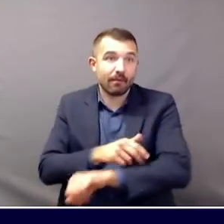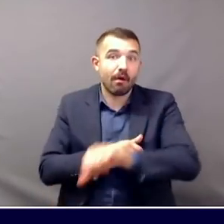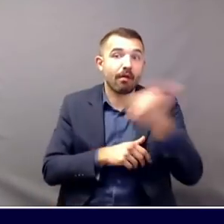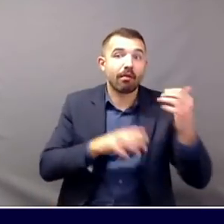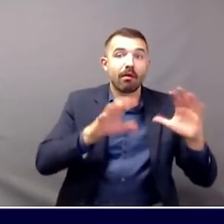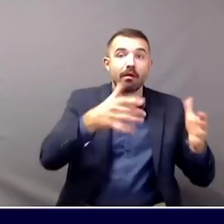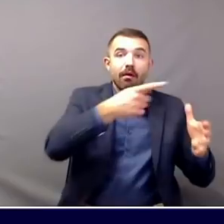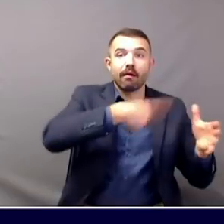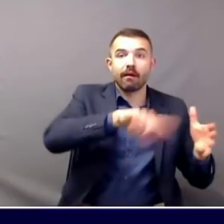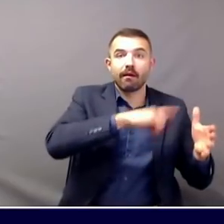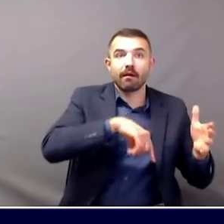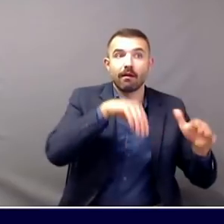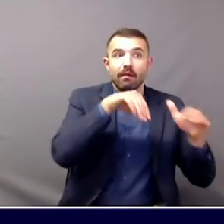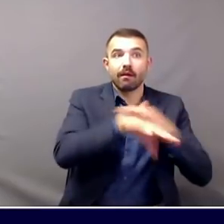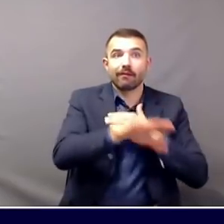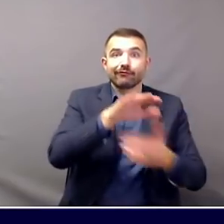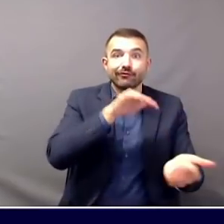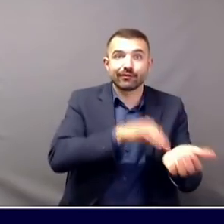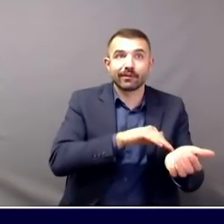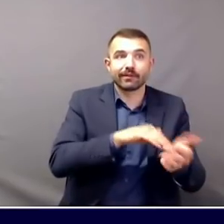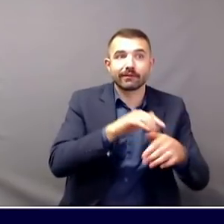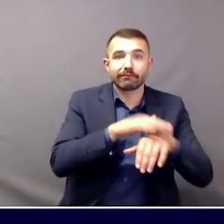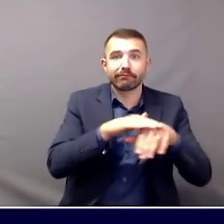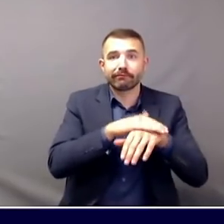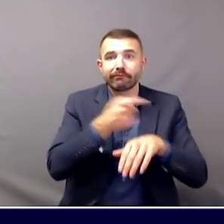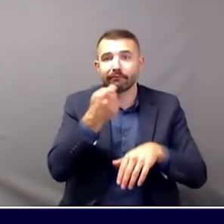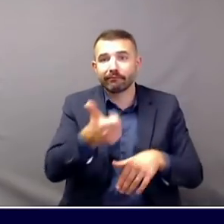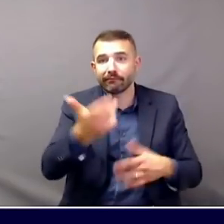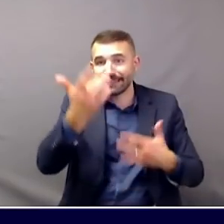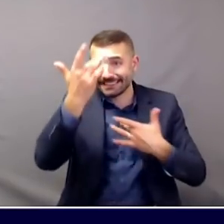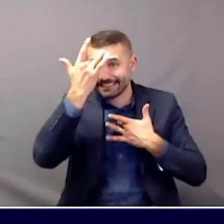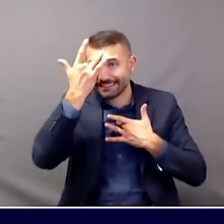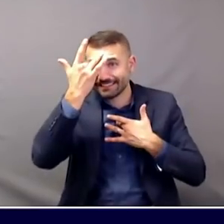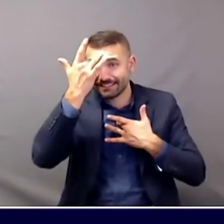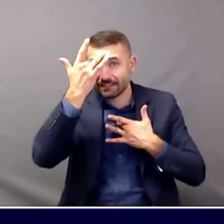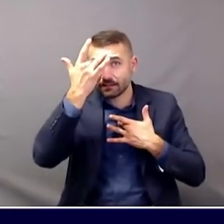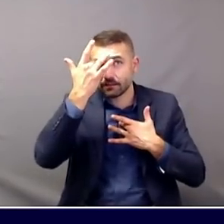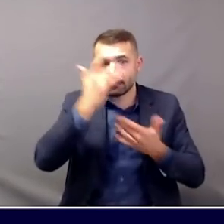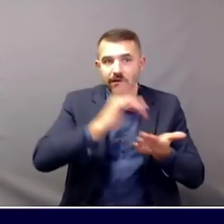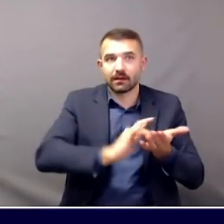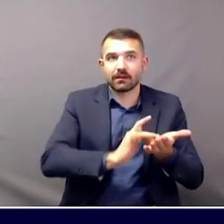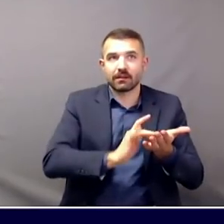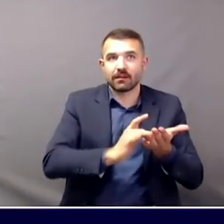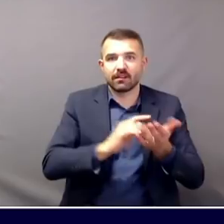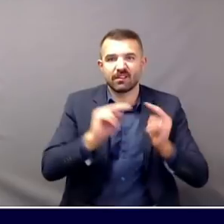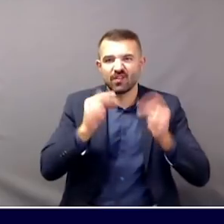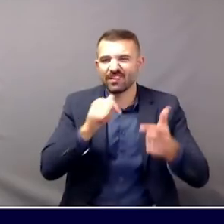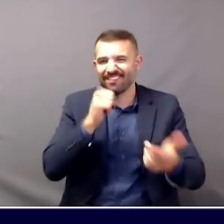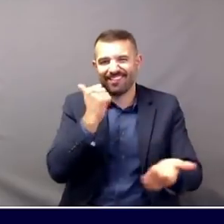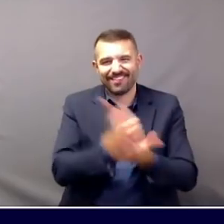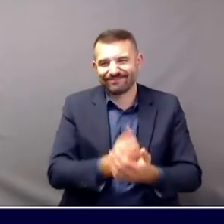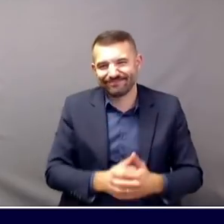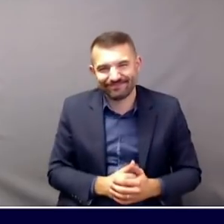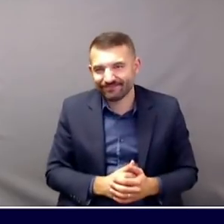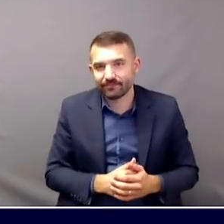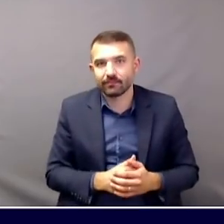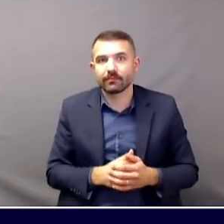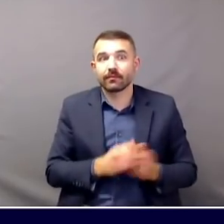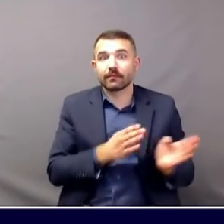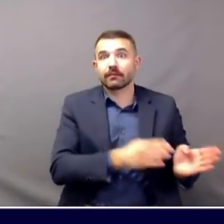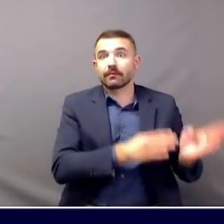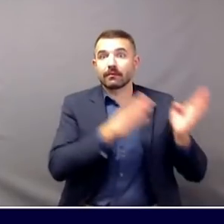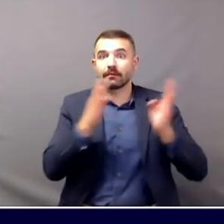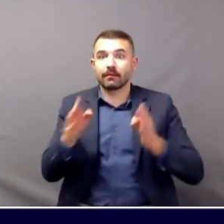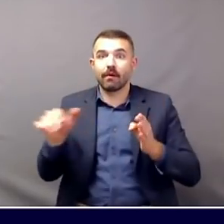and may never become ill. The drug doesn't work so well in them either. It's that middle group who have pre-existing